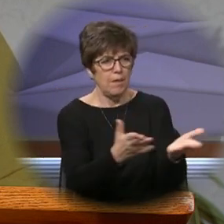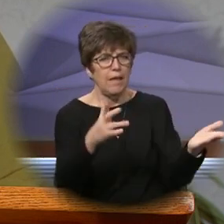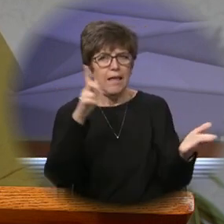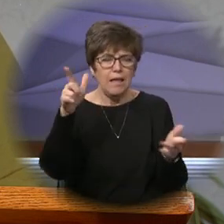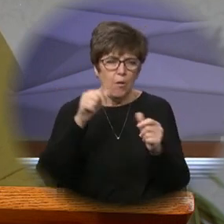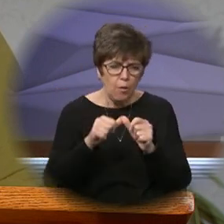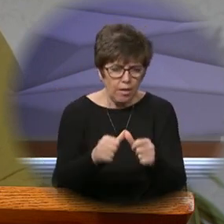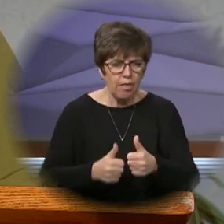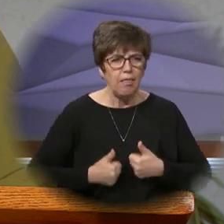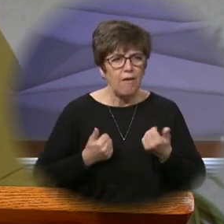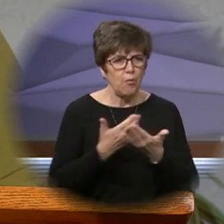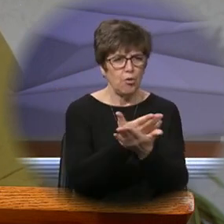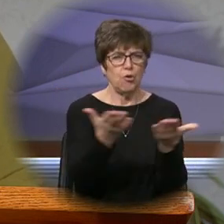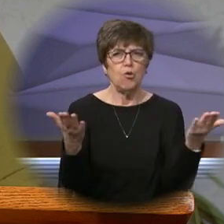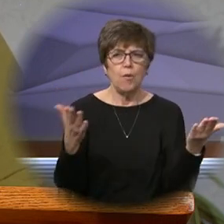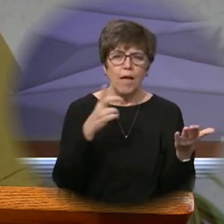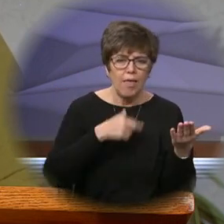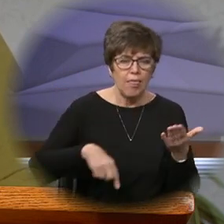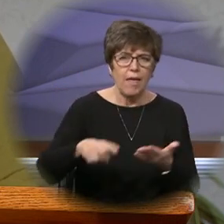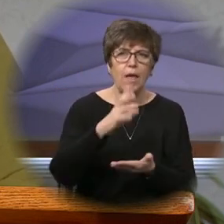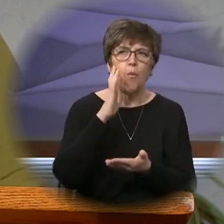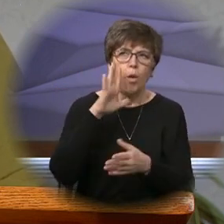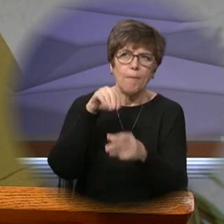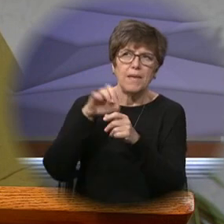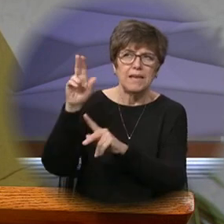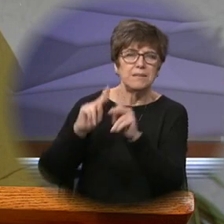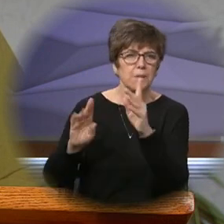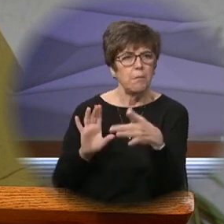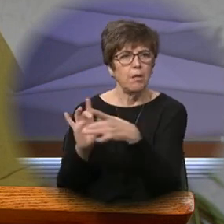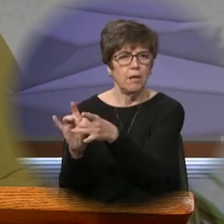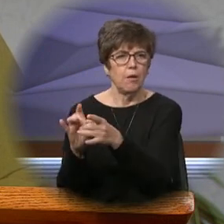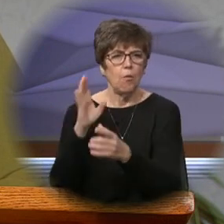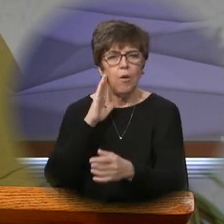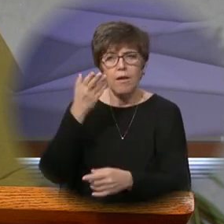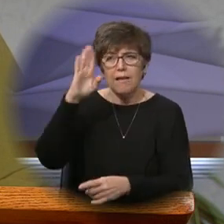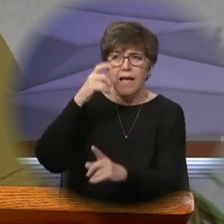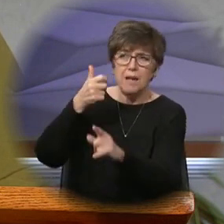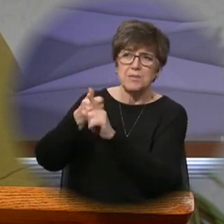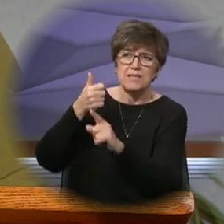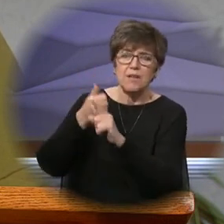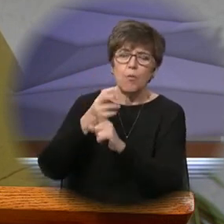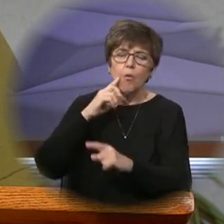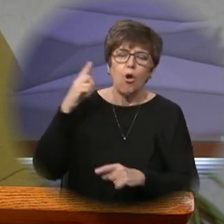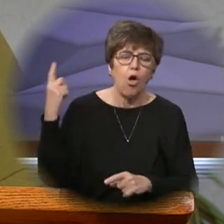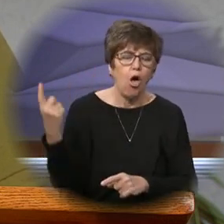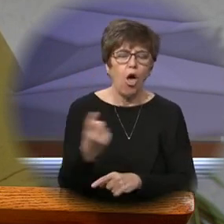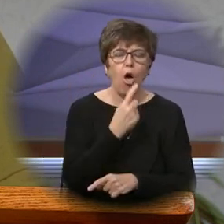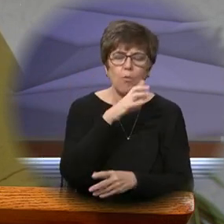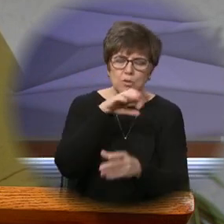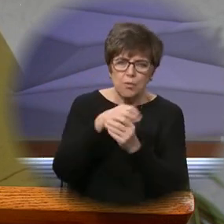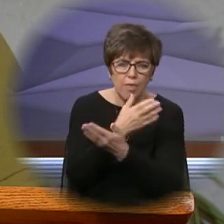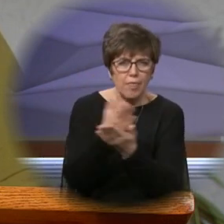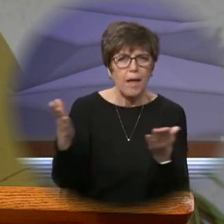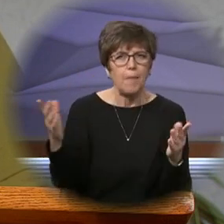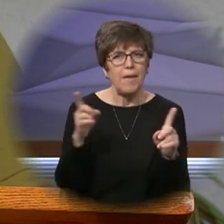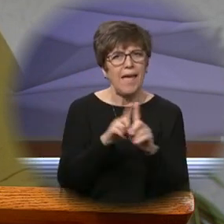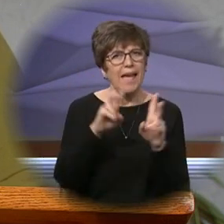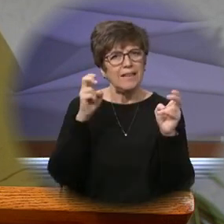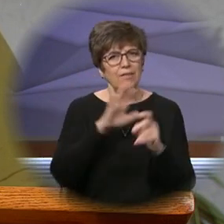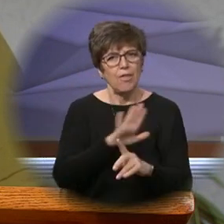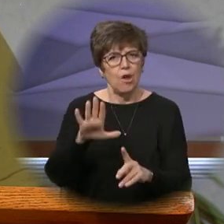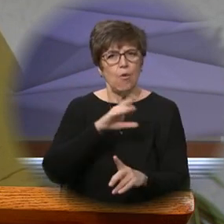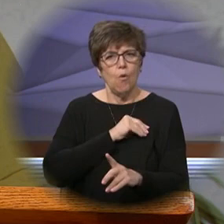will dwell with them, and they will be his people. And God himself will always be with them as their